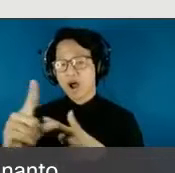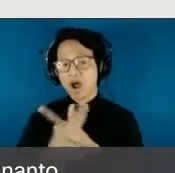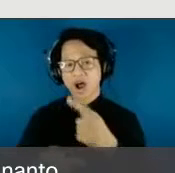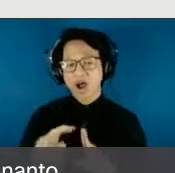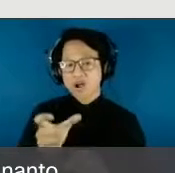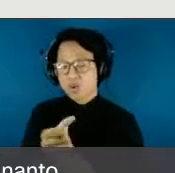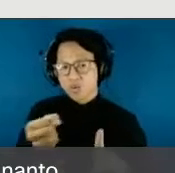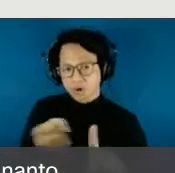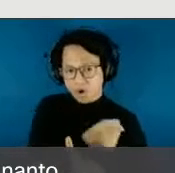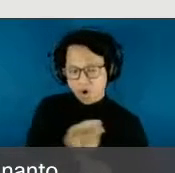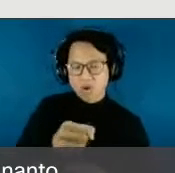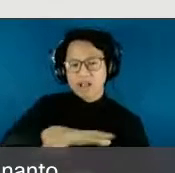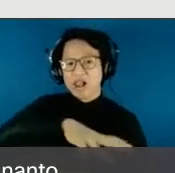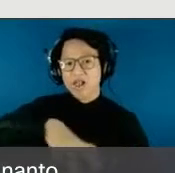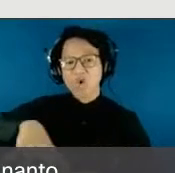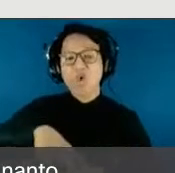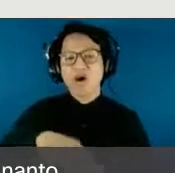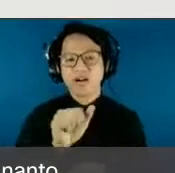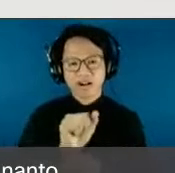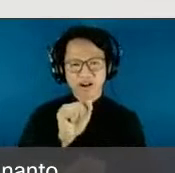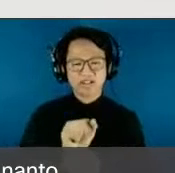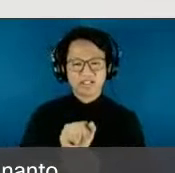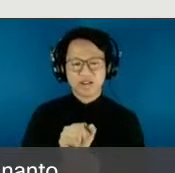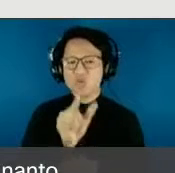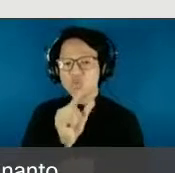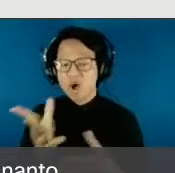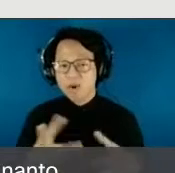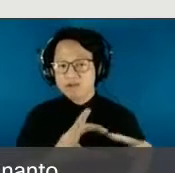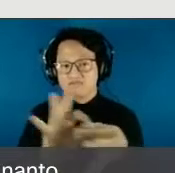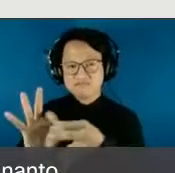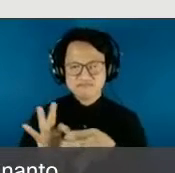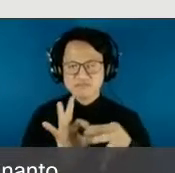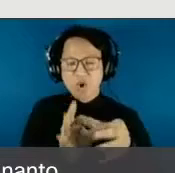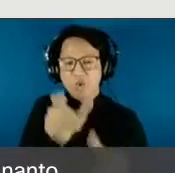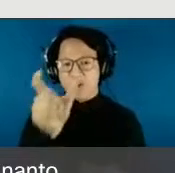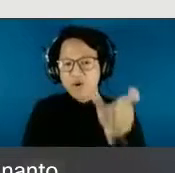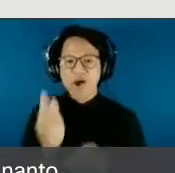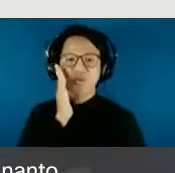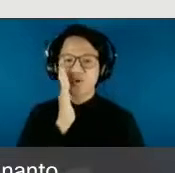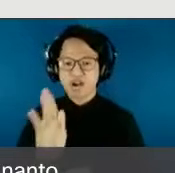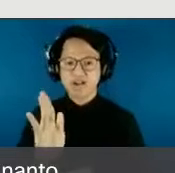yang untuk network atau jaringan orang-orang muda.